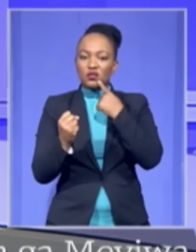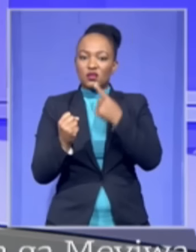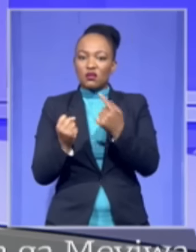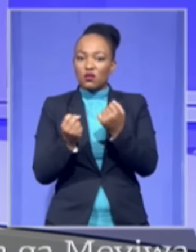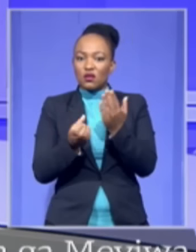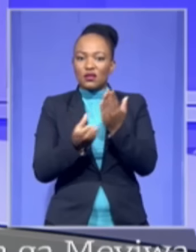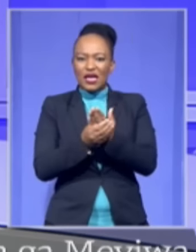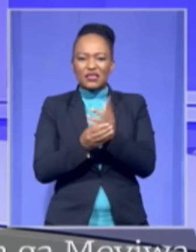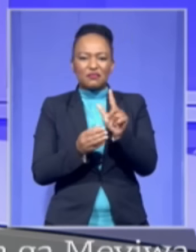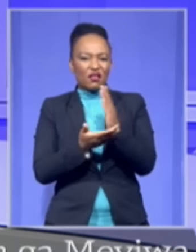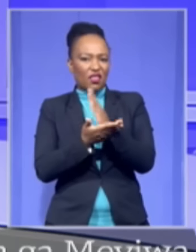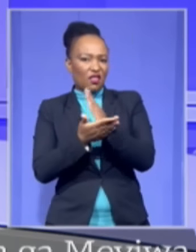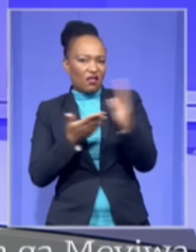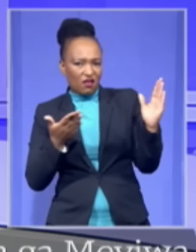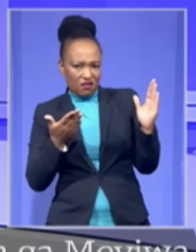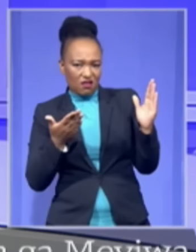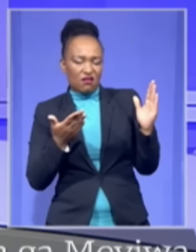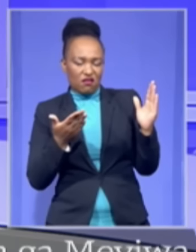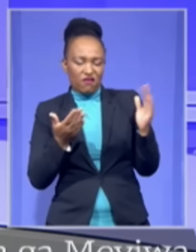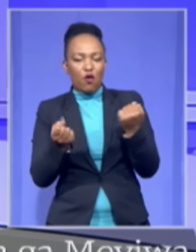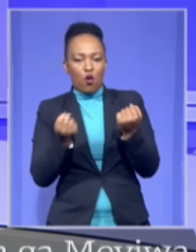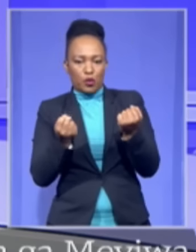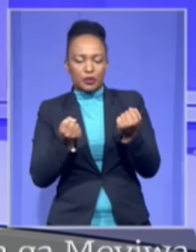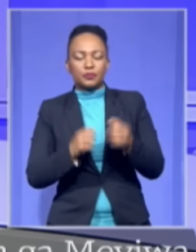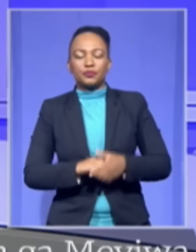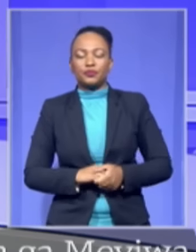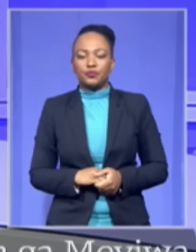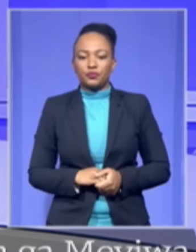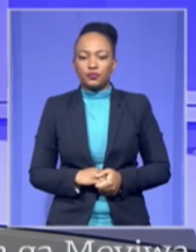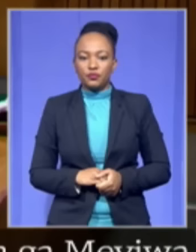la dikgetsi tsa kgotlatshekelo.